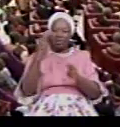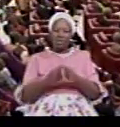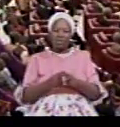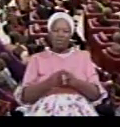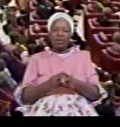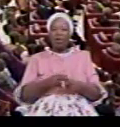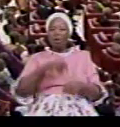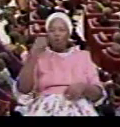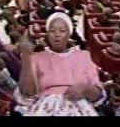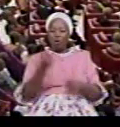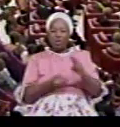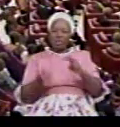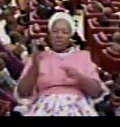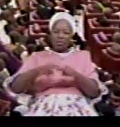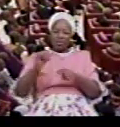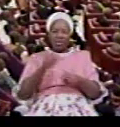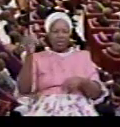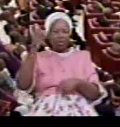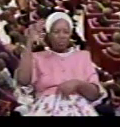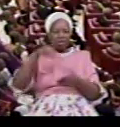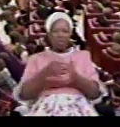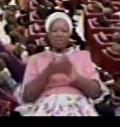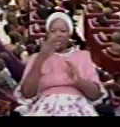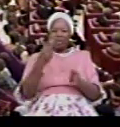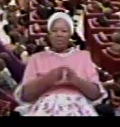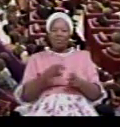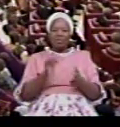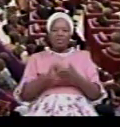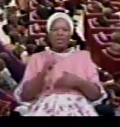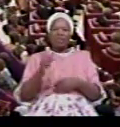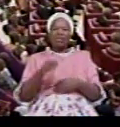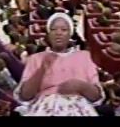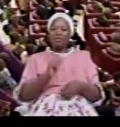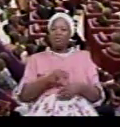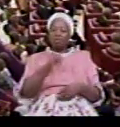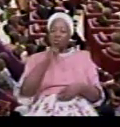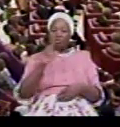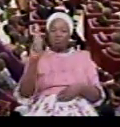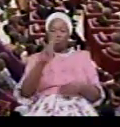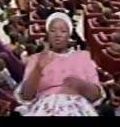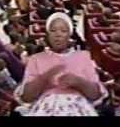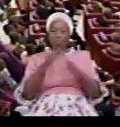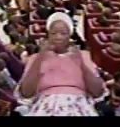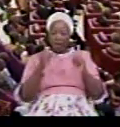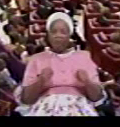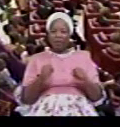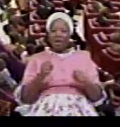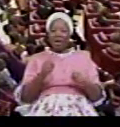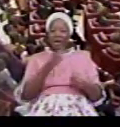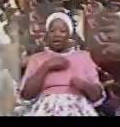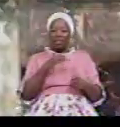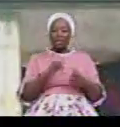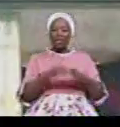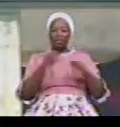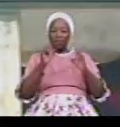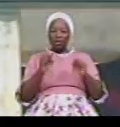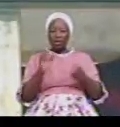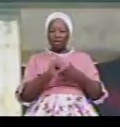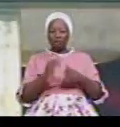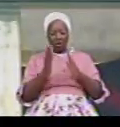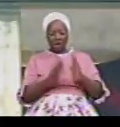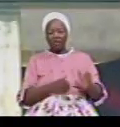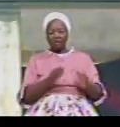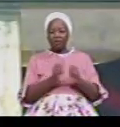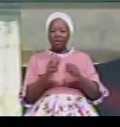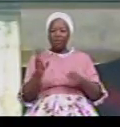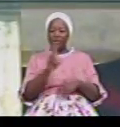ever-increasing grace, that unutilized power, and that underutilized power, and